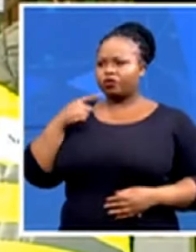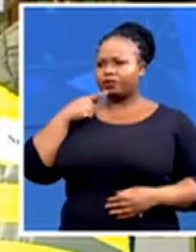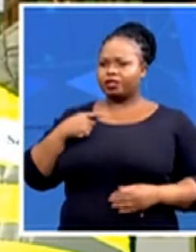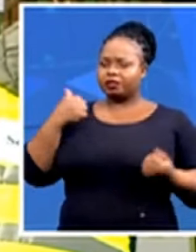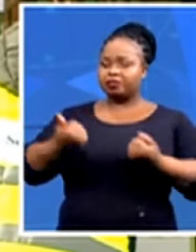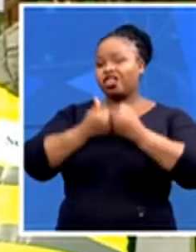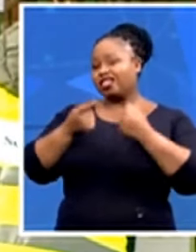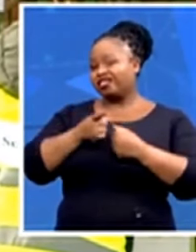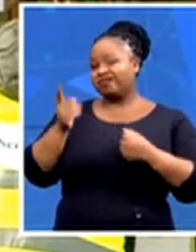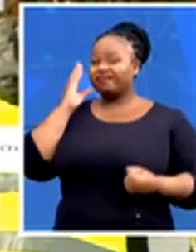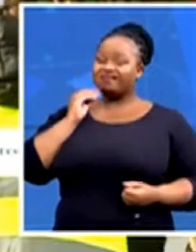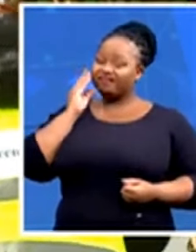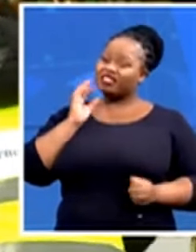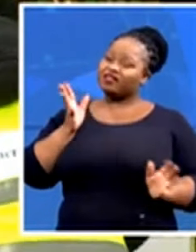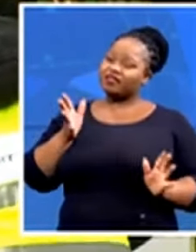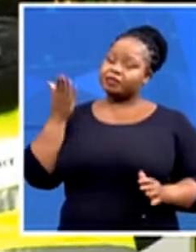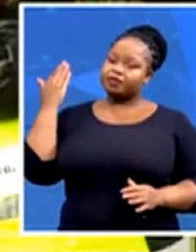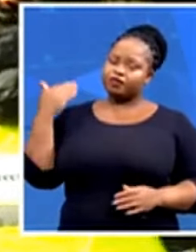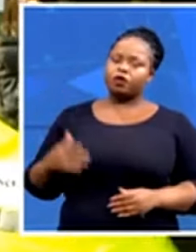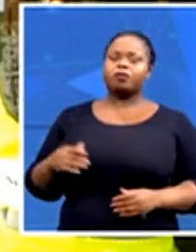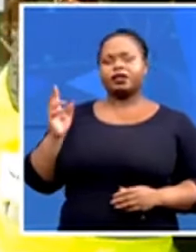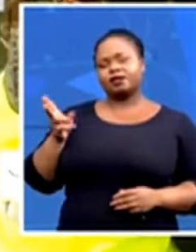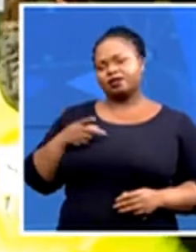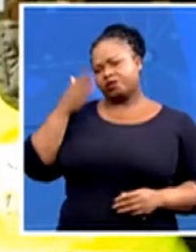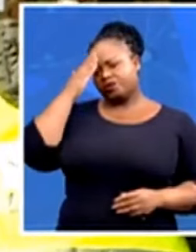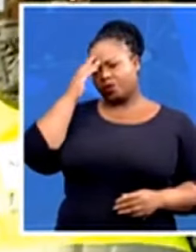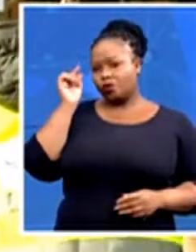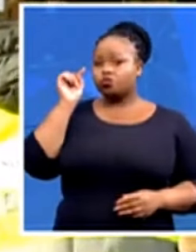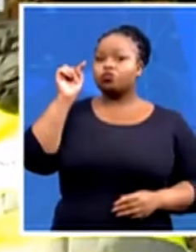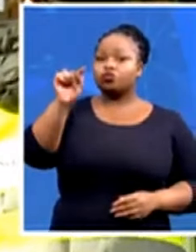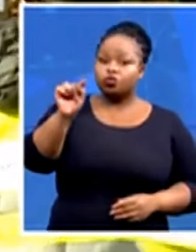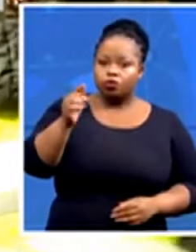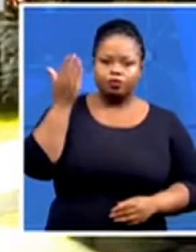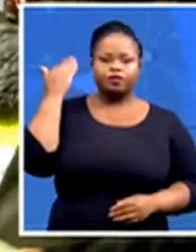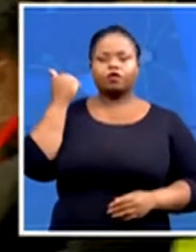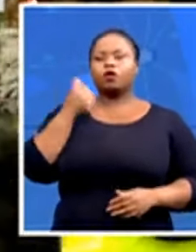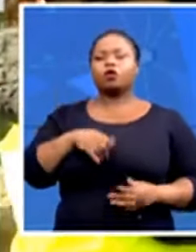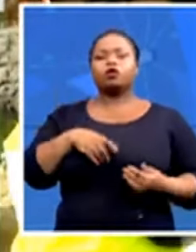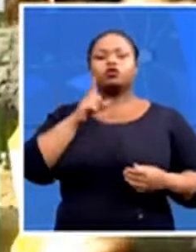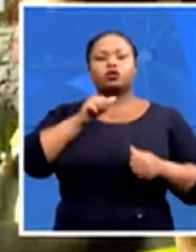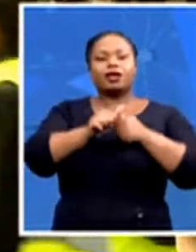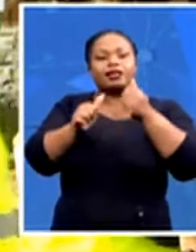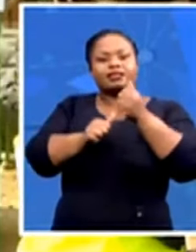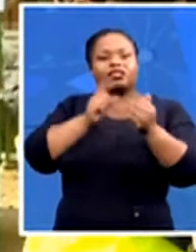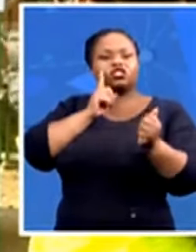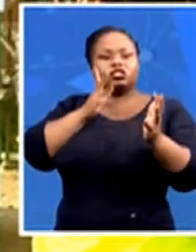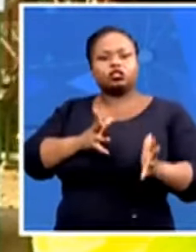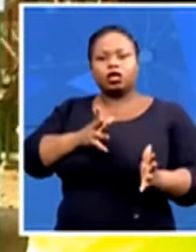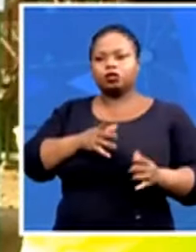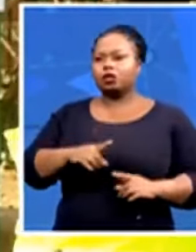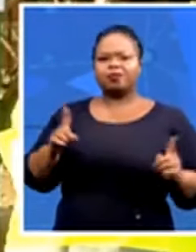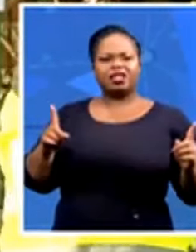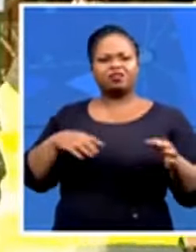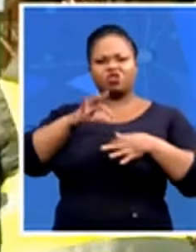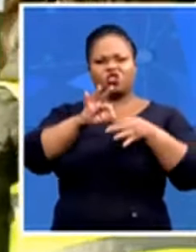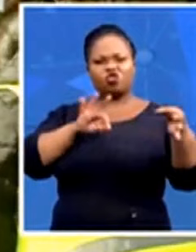also know that you previously had assistant teachers, but now their contract has ended. They were complimenting the staff in